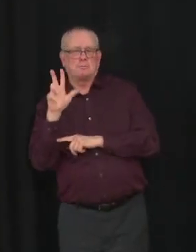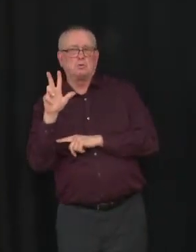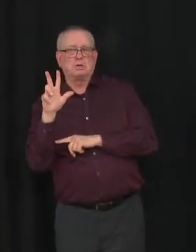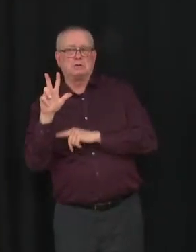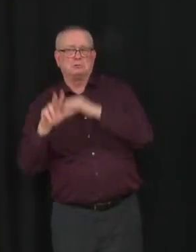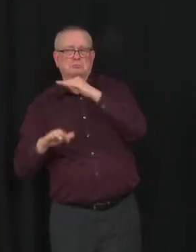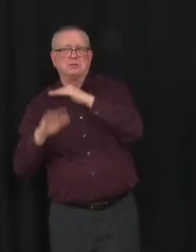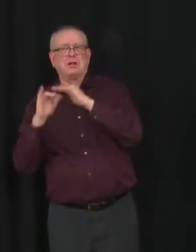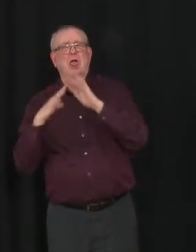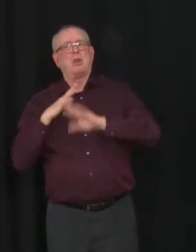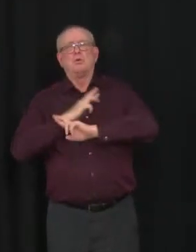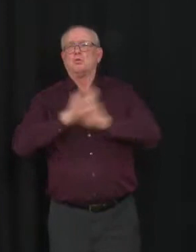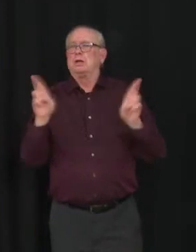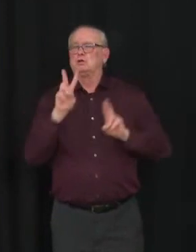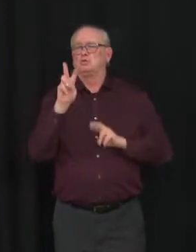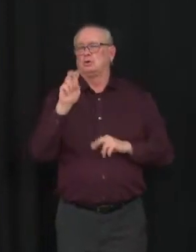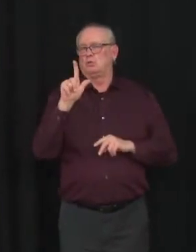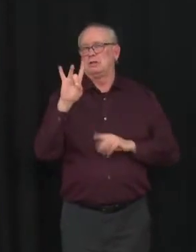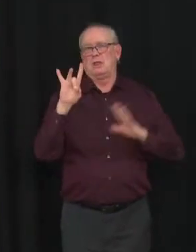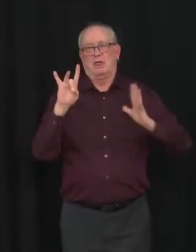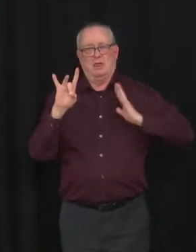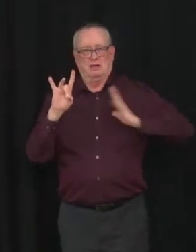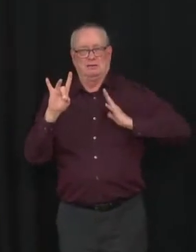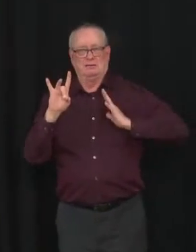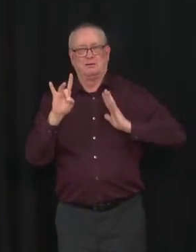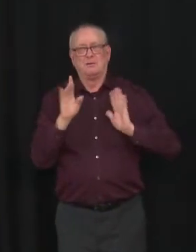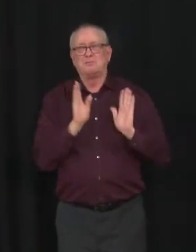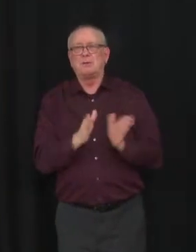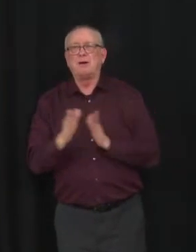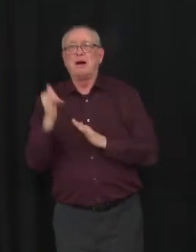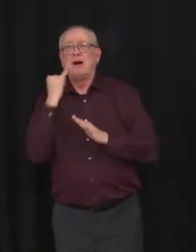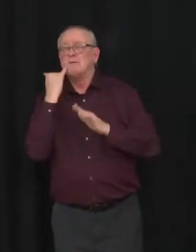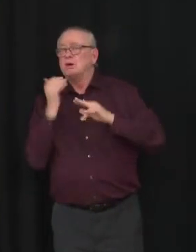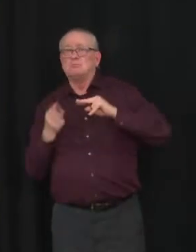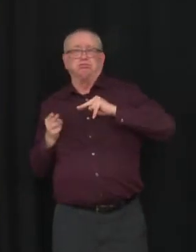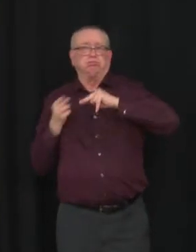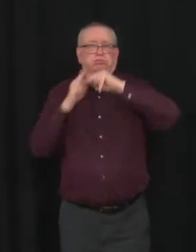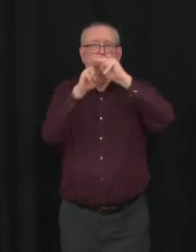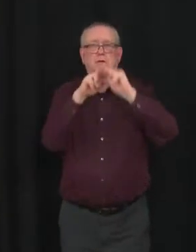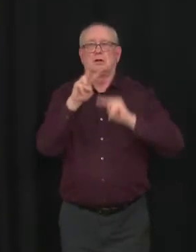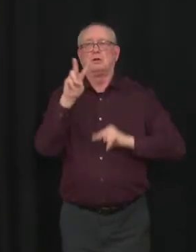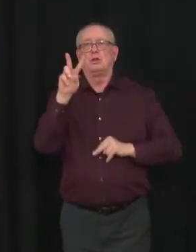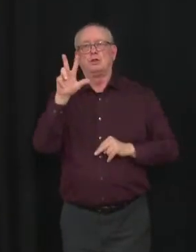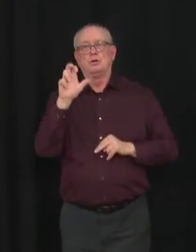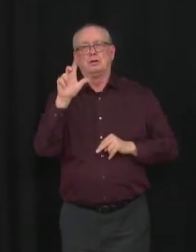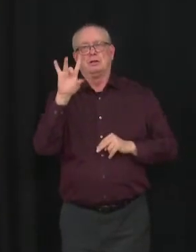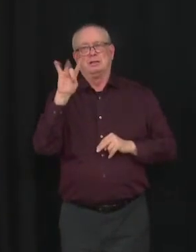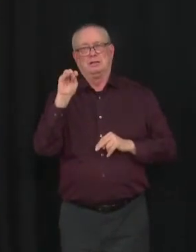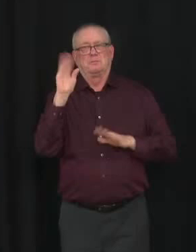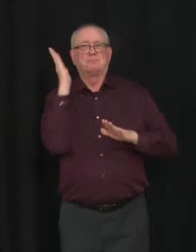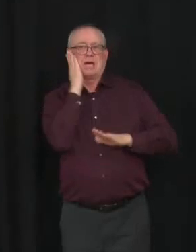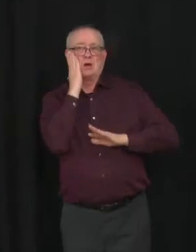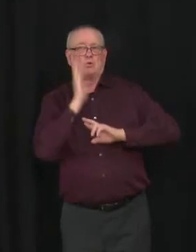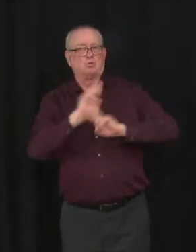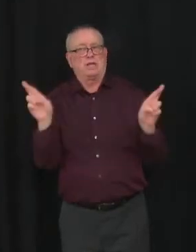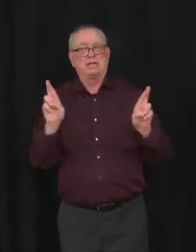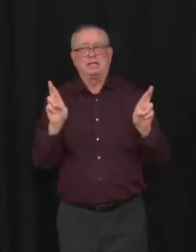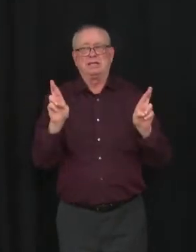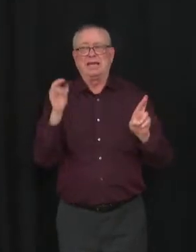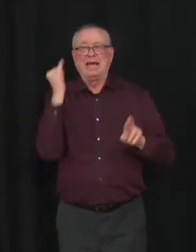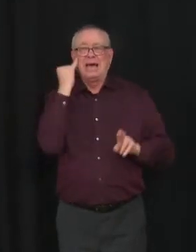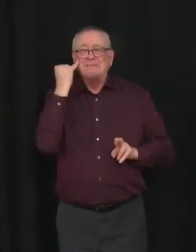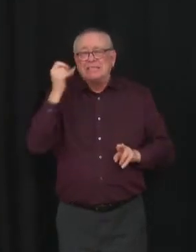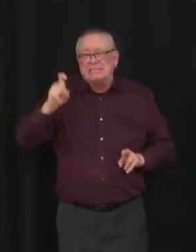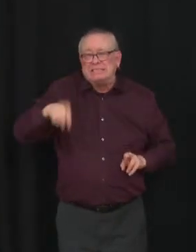able to quickly ramp back up to 380 ICU beds should they be needed. But let me be